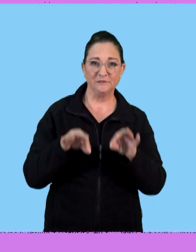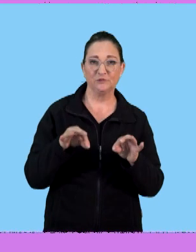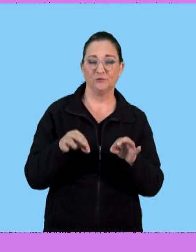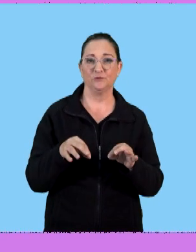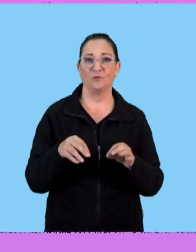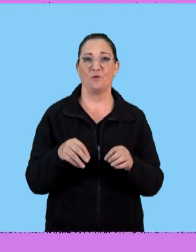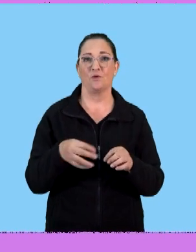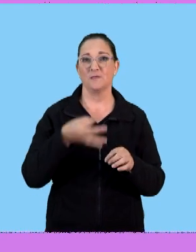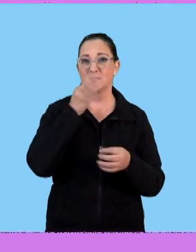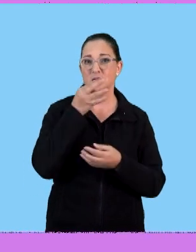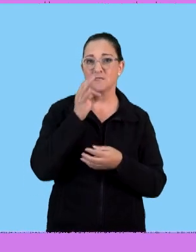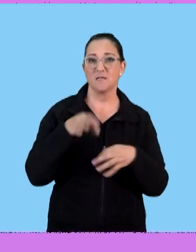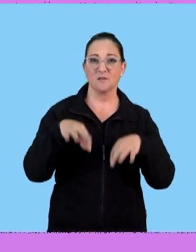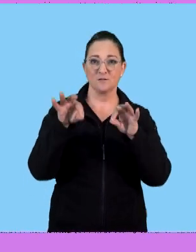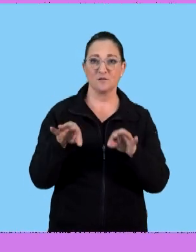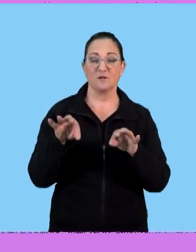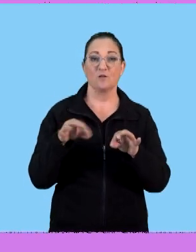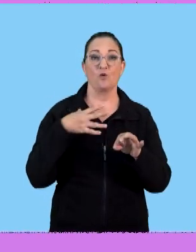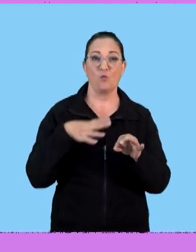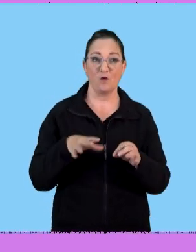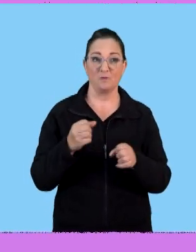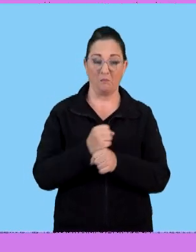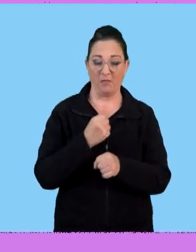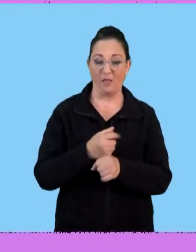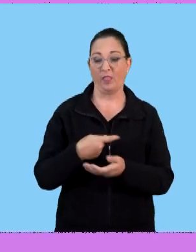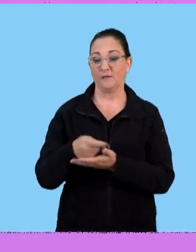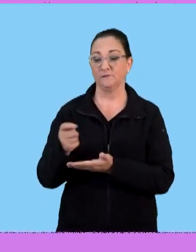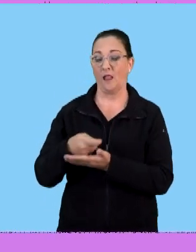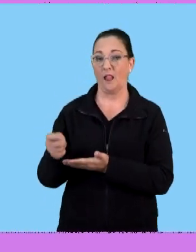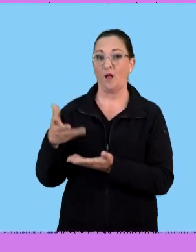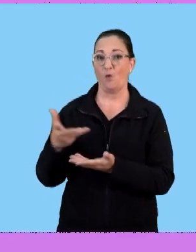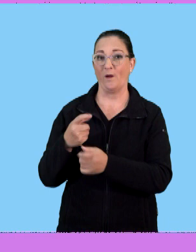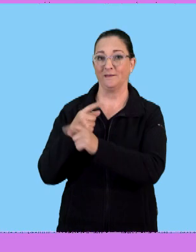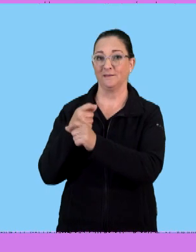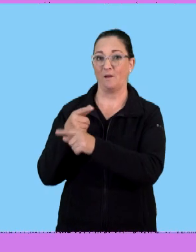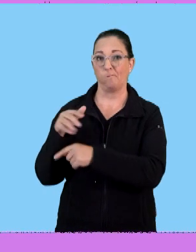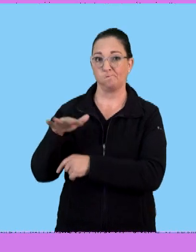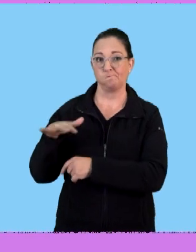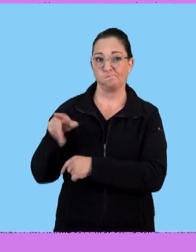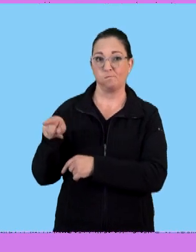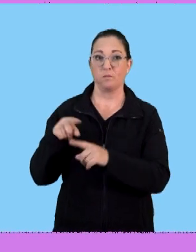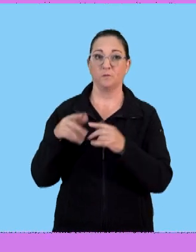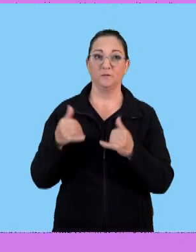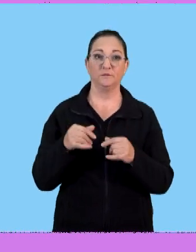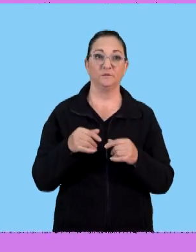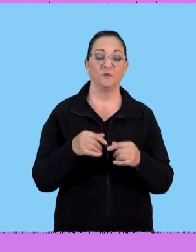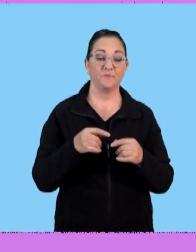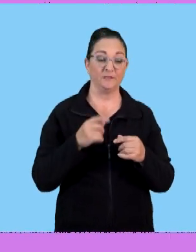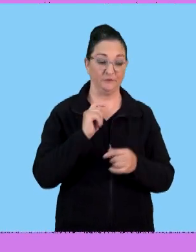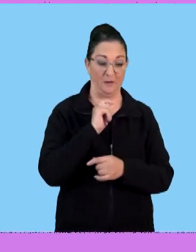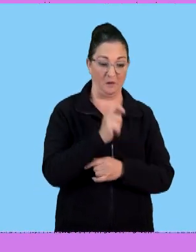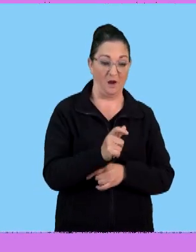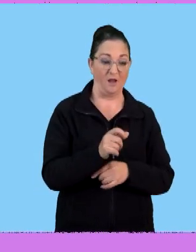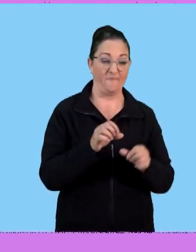dishcloths and tea towels, which he then sells at the local taxi rank. the material she buys has a fixed width